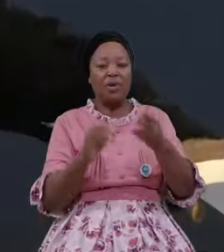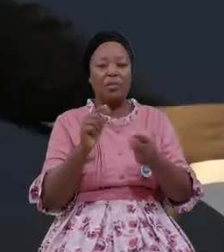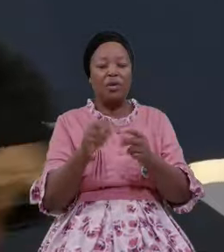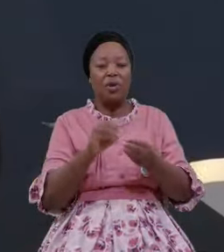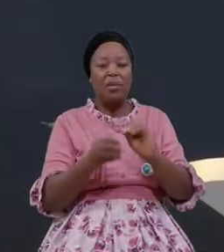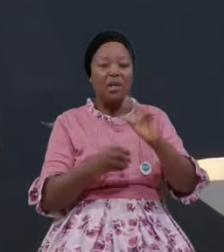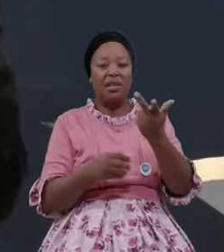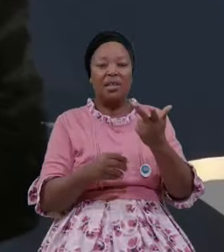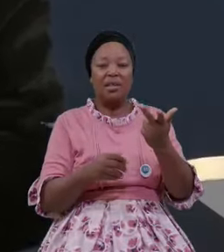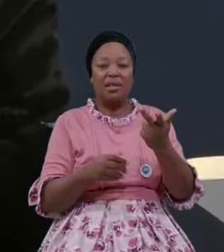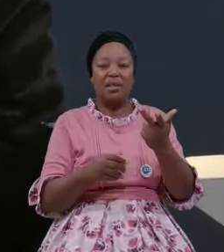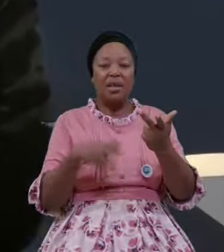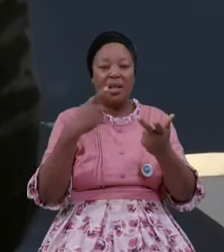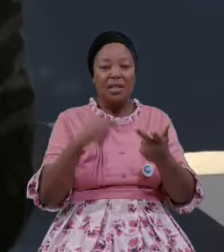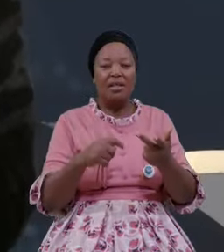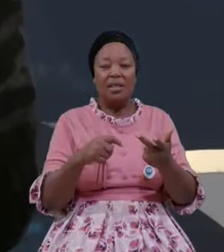point number three, the risen conqueror